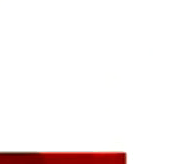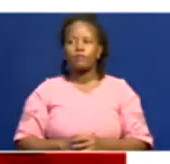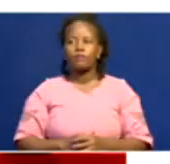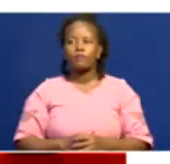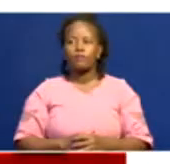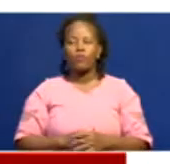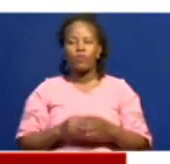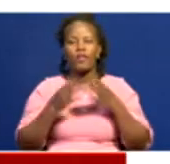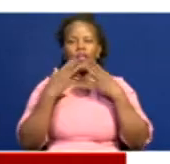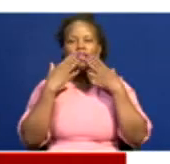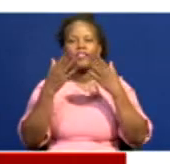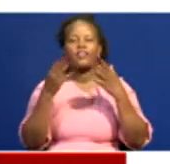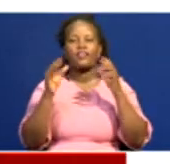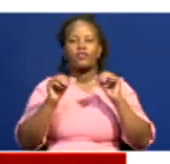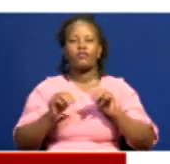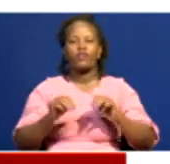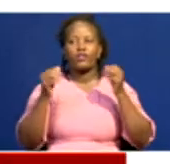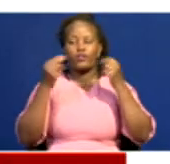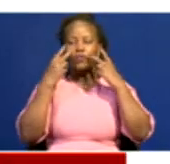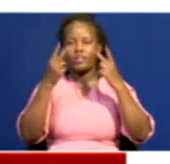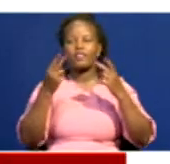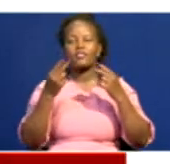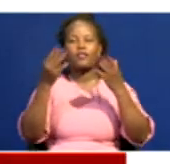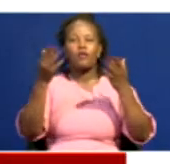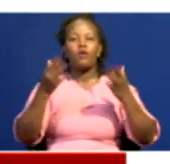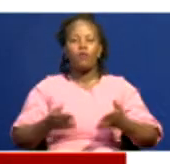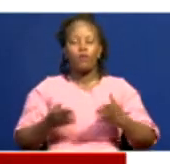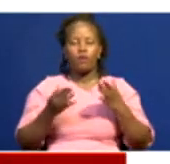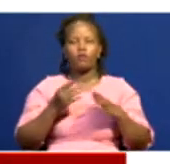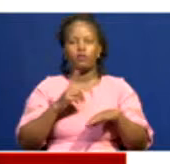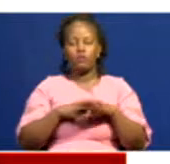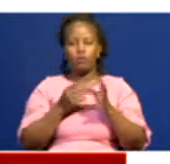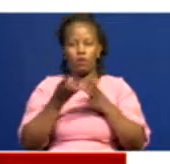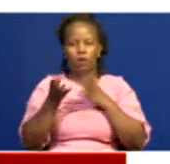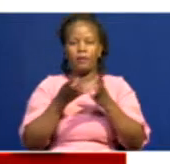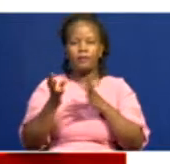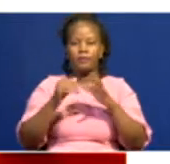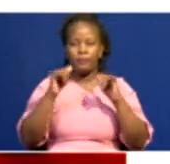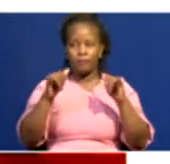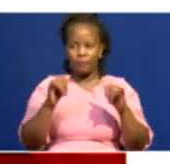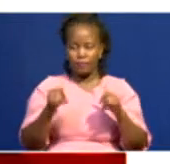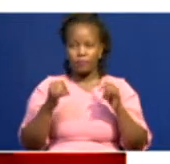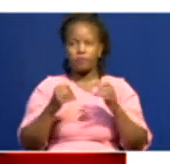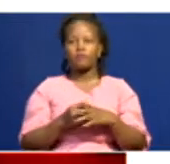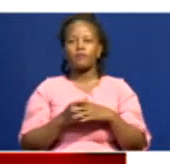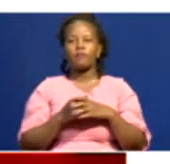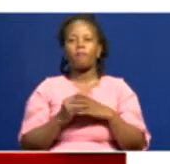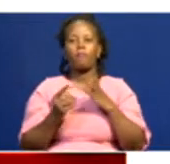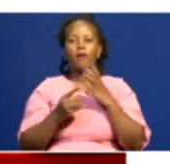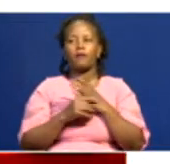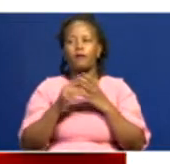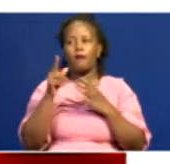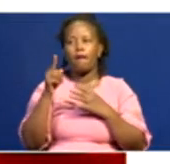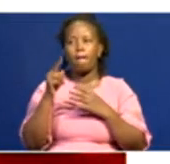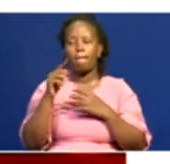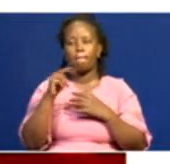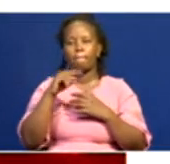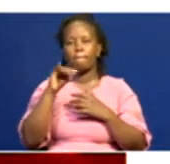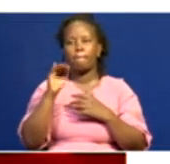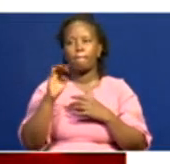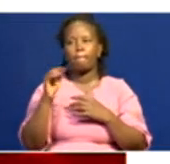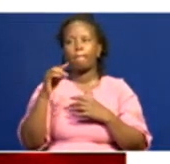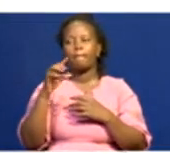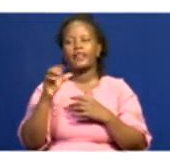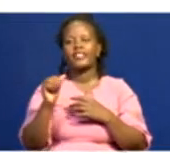Well, thank you for staying with us. Let us now look at the business news of the day. My name is Oiri Mujenga. The